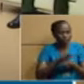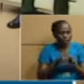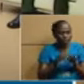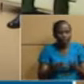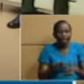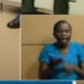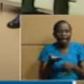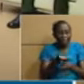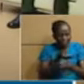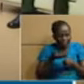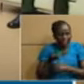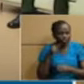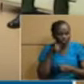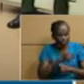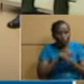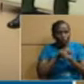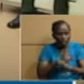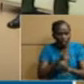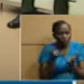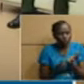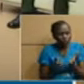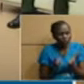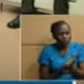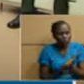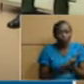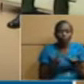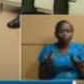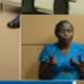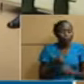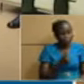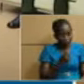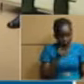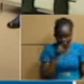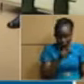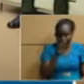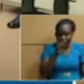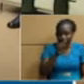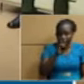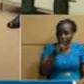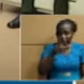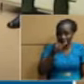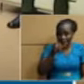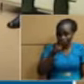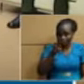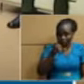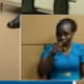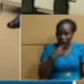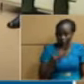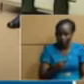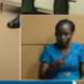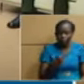social protection in Uganda. And Sylvia will tell you here that in the